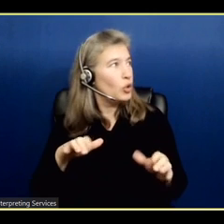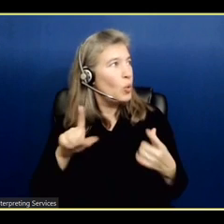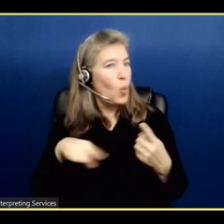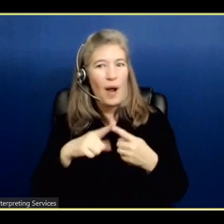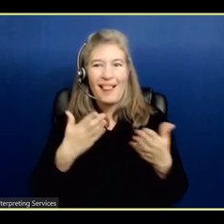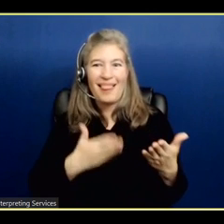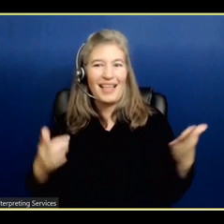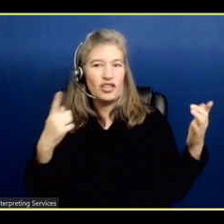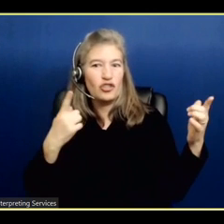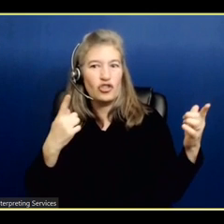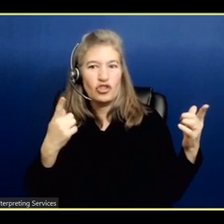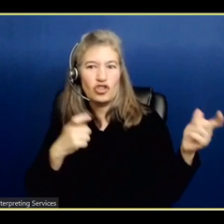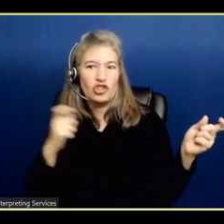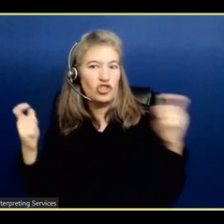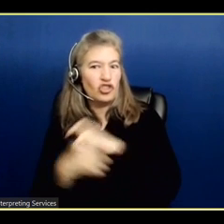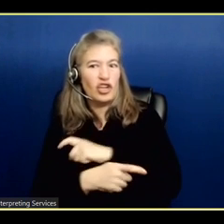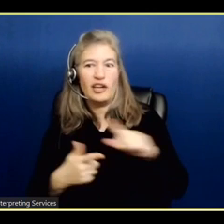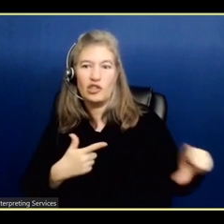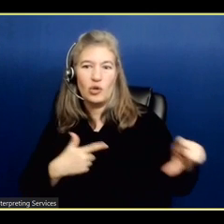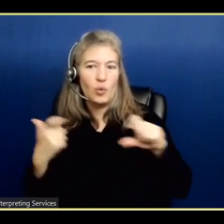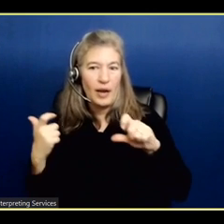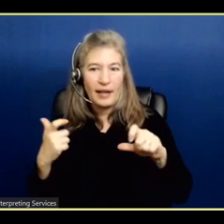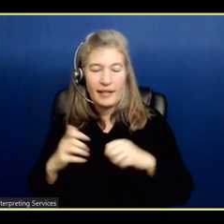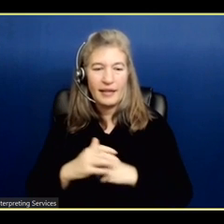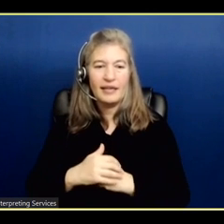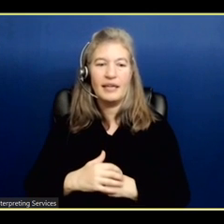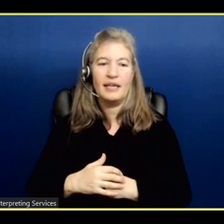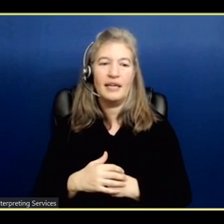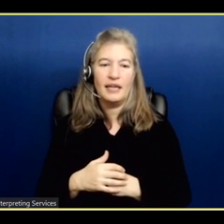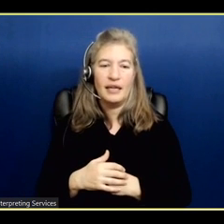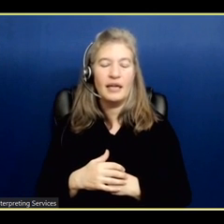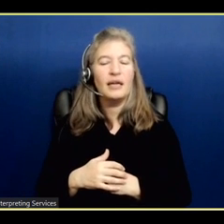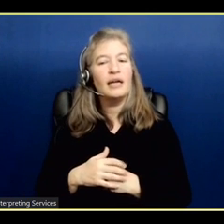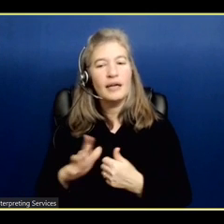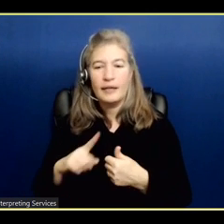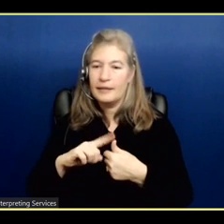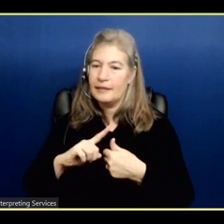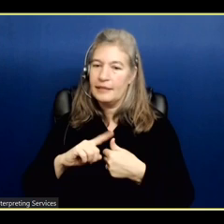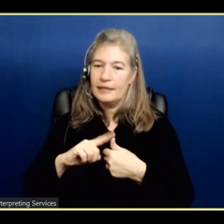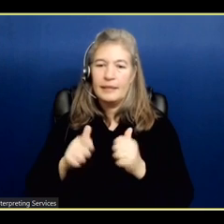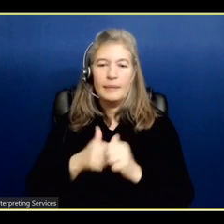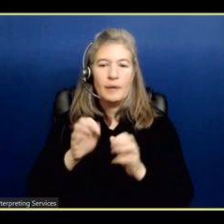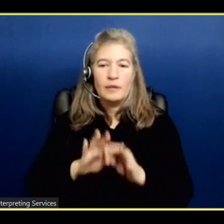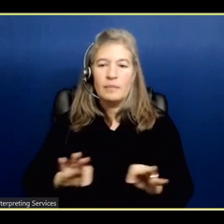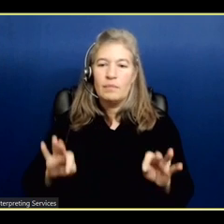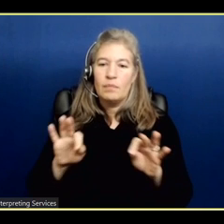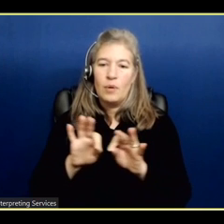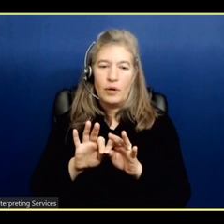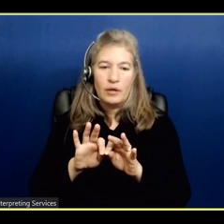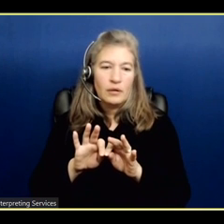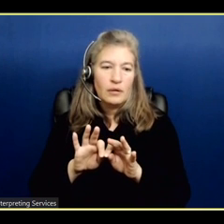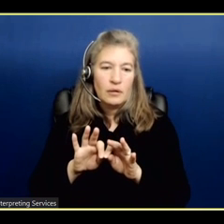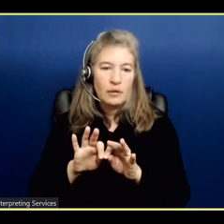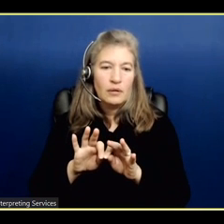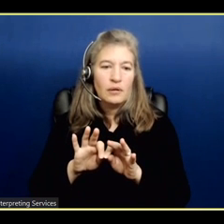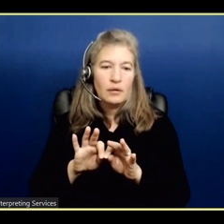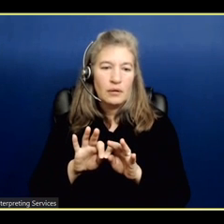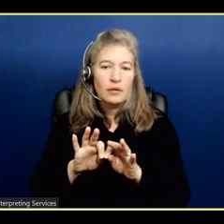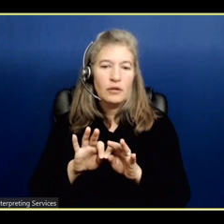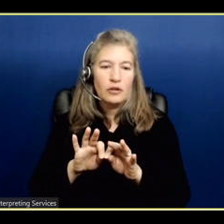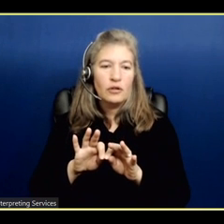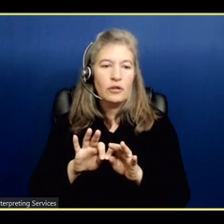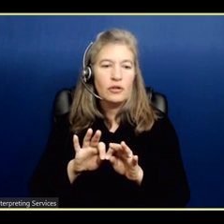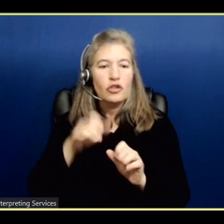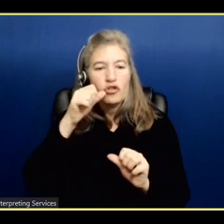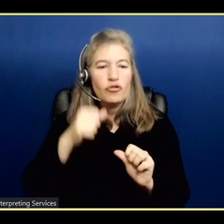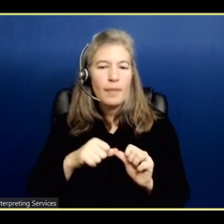or outbreak-related jokes that perpetuate stereotypes. And lastly, what any of us are doing already, reaching out to grantees